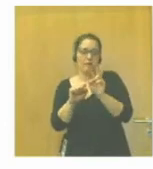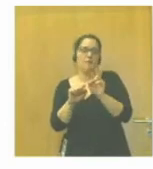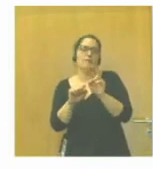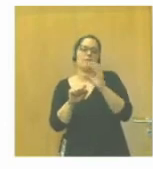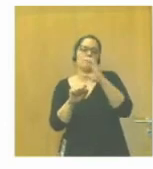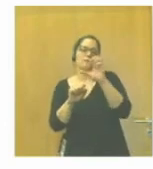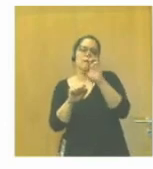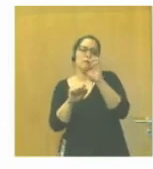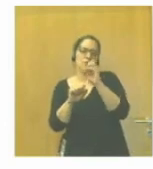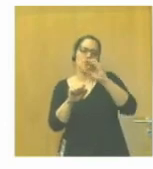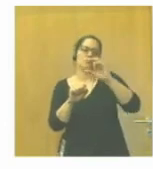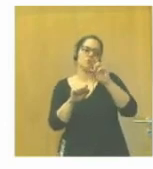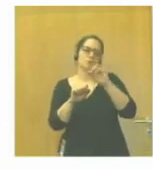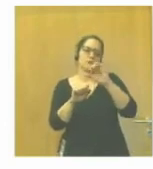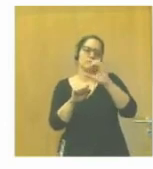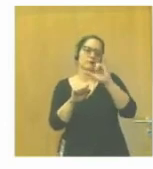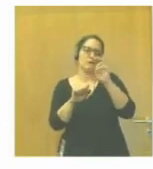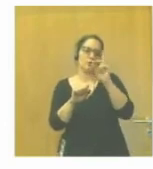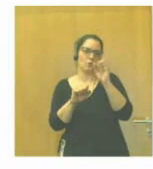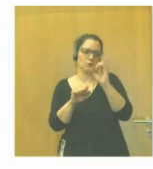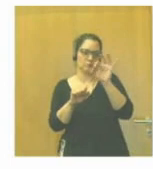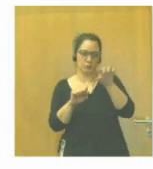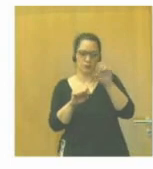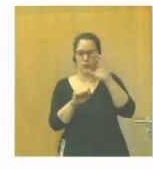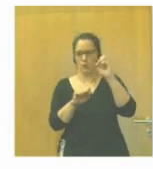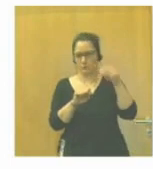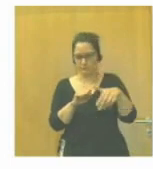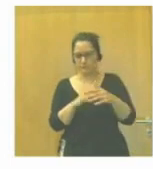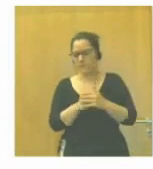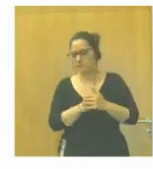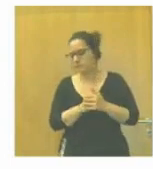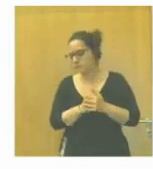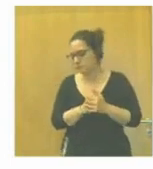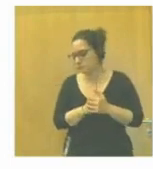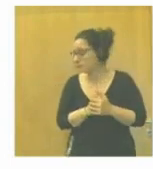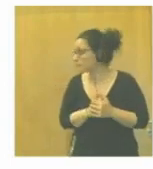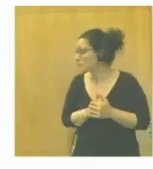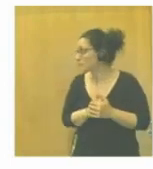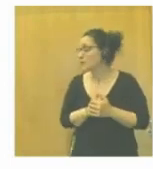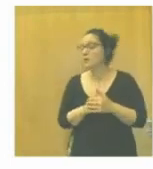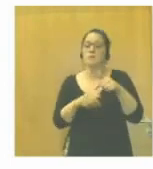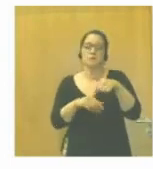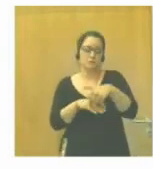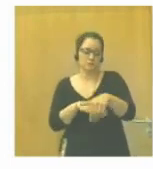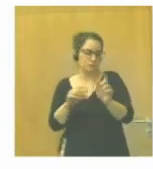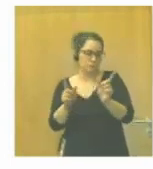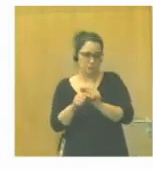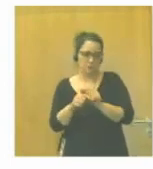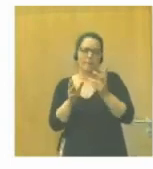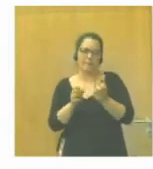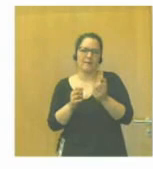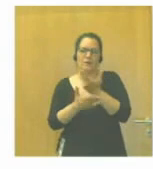And I wanted to leave you on this note. I thought it would be helpful to, we just did a poll in the United